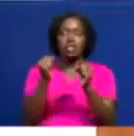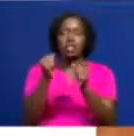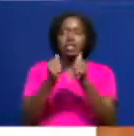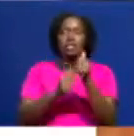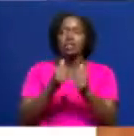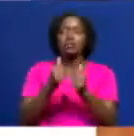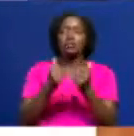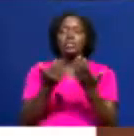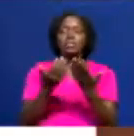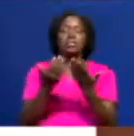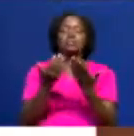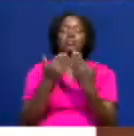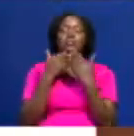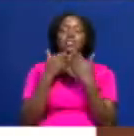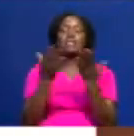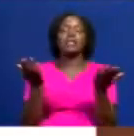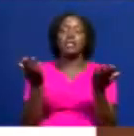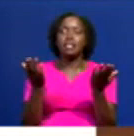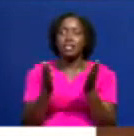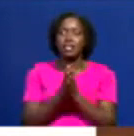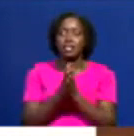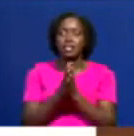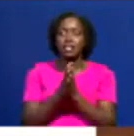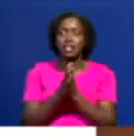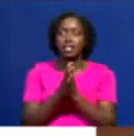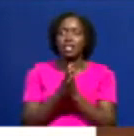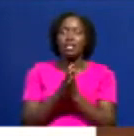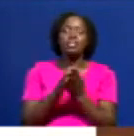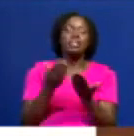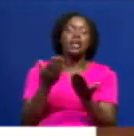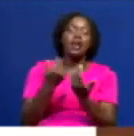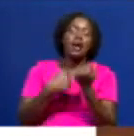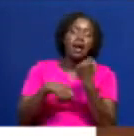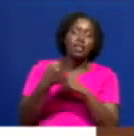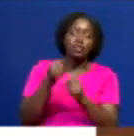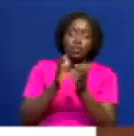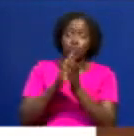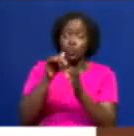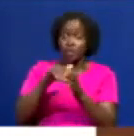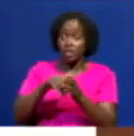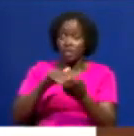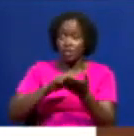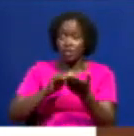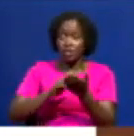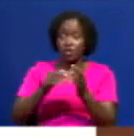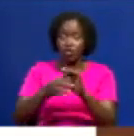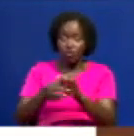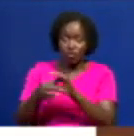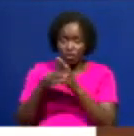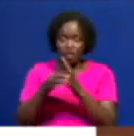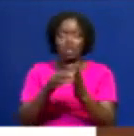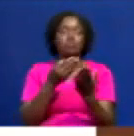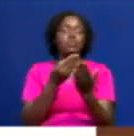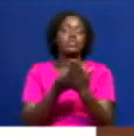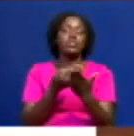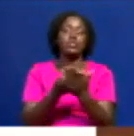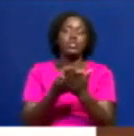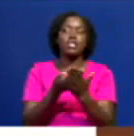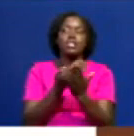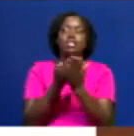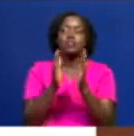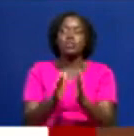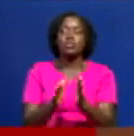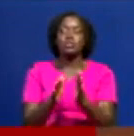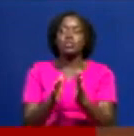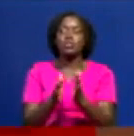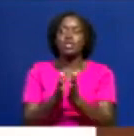had ceased to exist. That the same is an unrelated course of action within the context of the consolidated petition. The petitioner is, however,